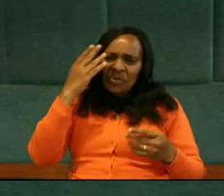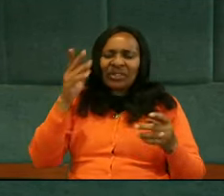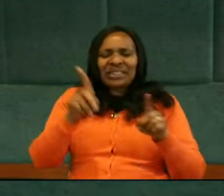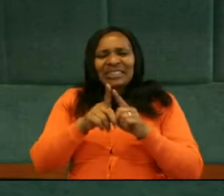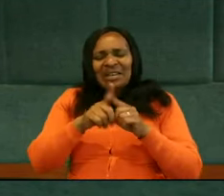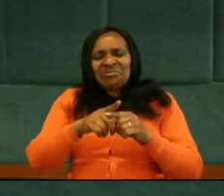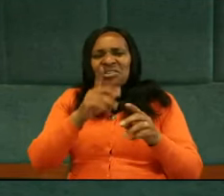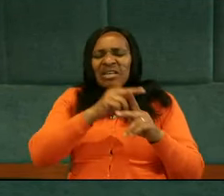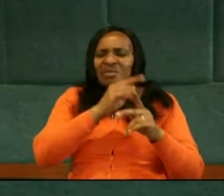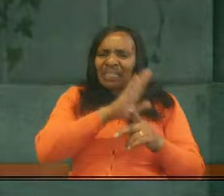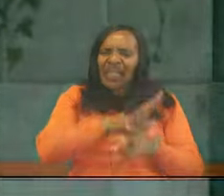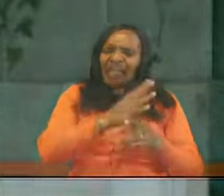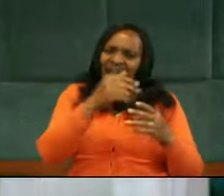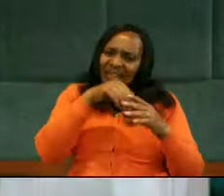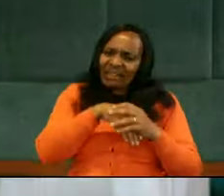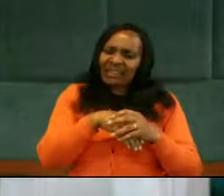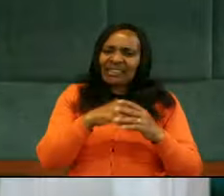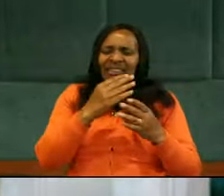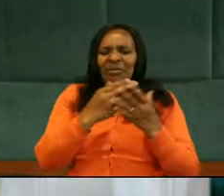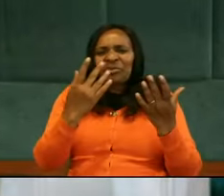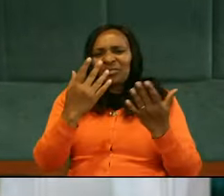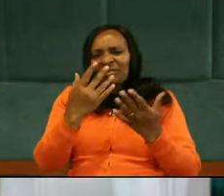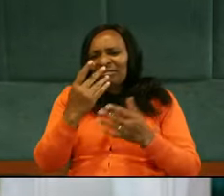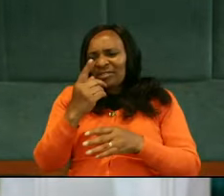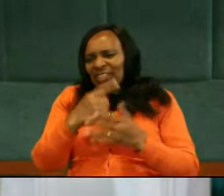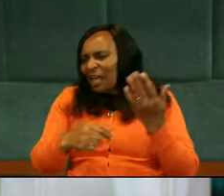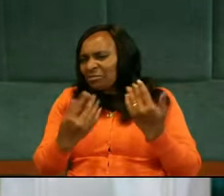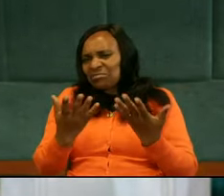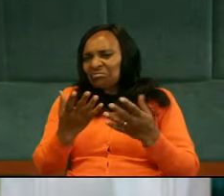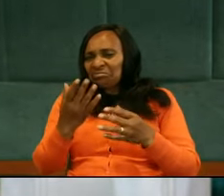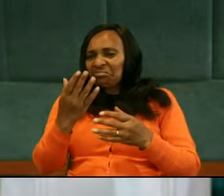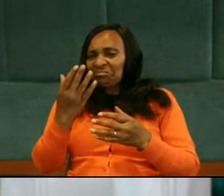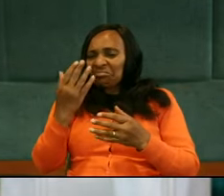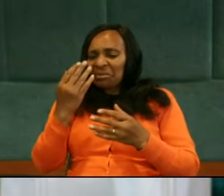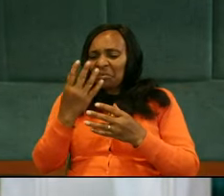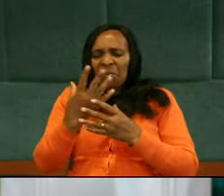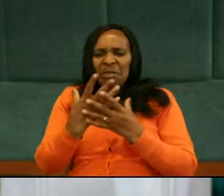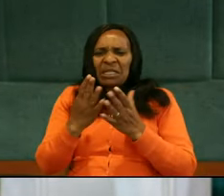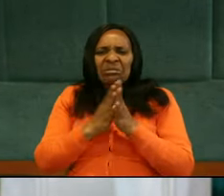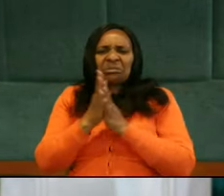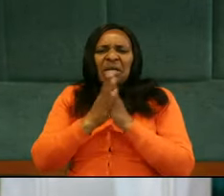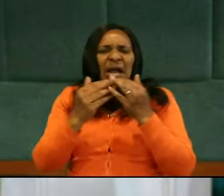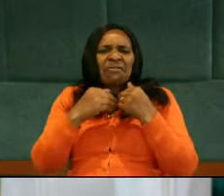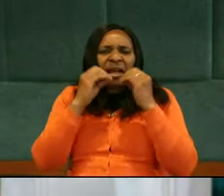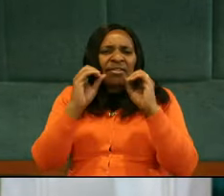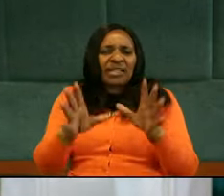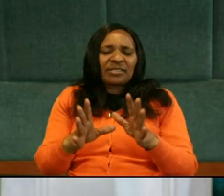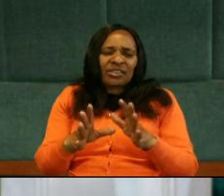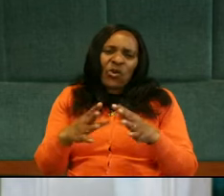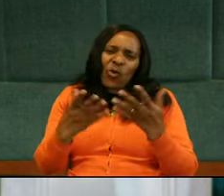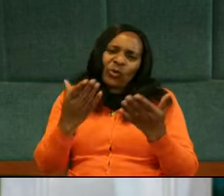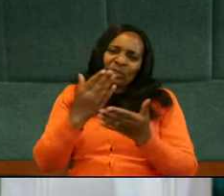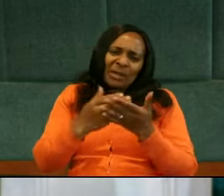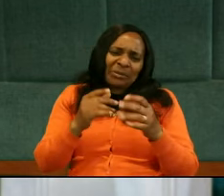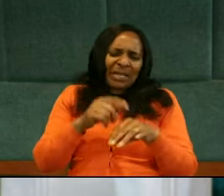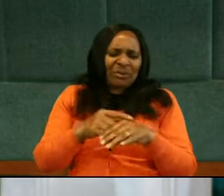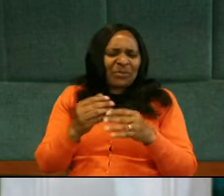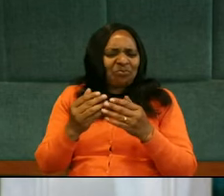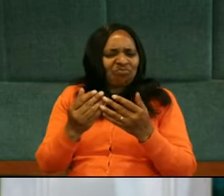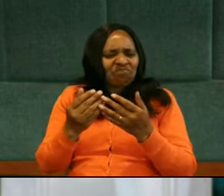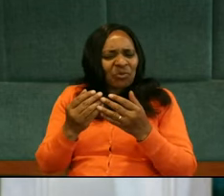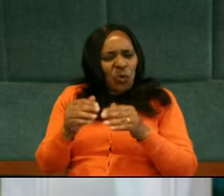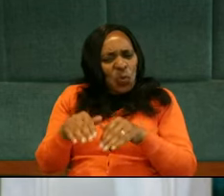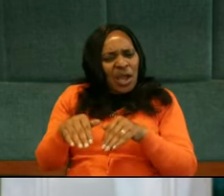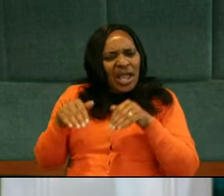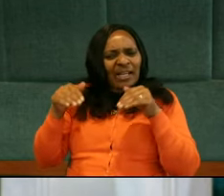inside. Sometimes I just lose interest. But sometimes it's like I'm really waiting for it. It's